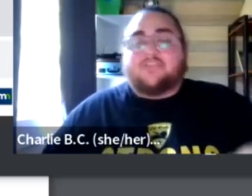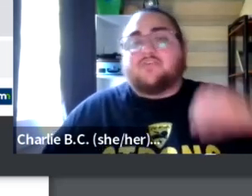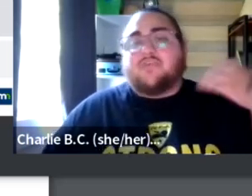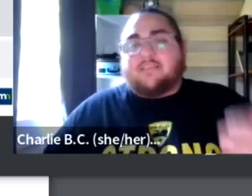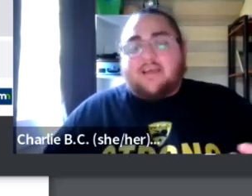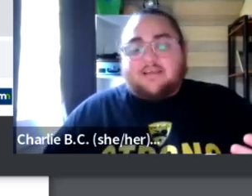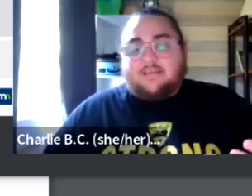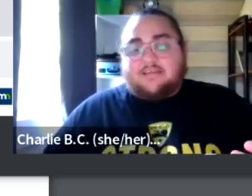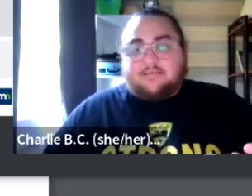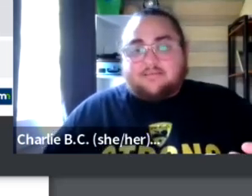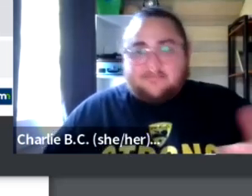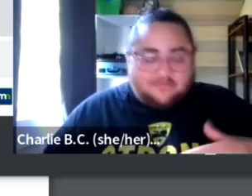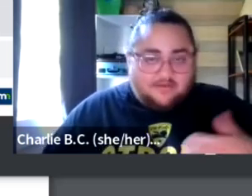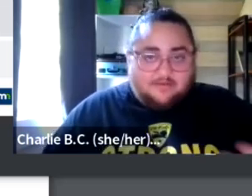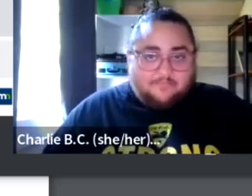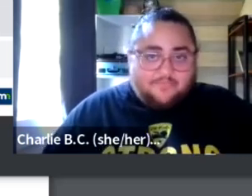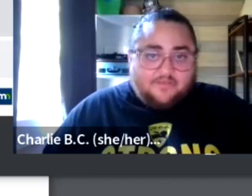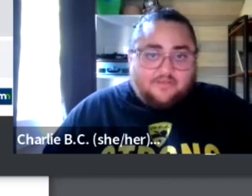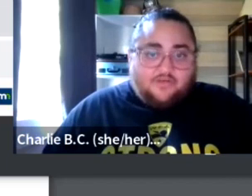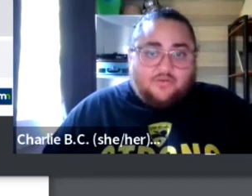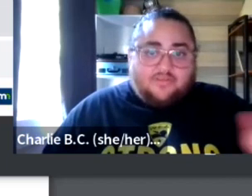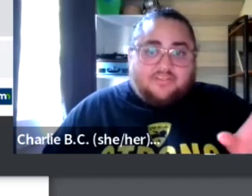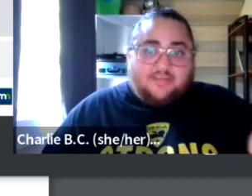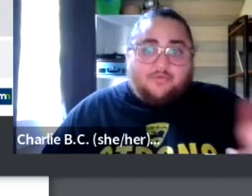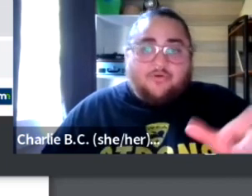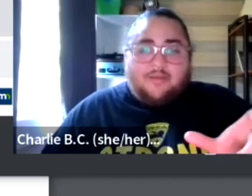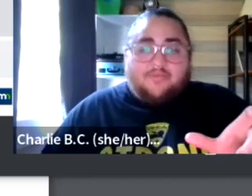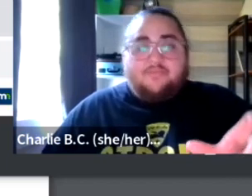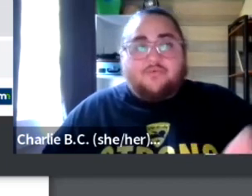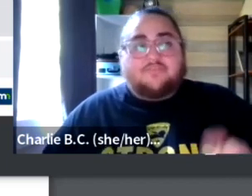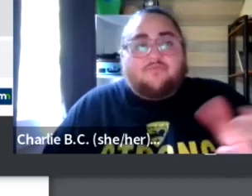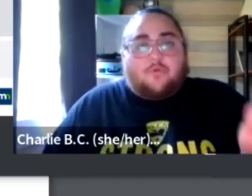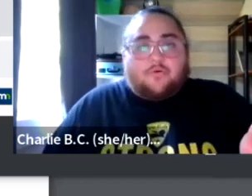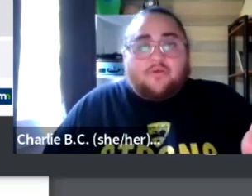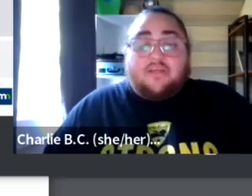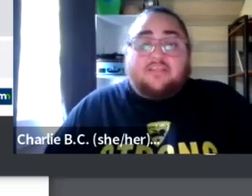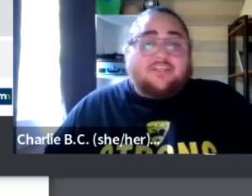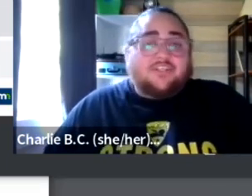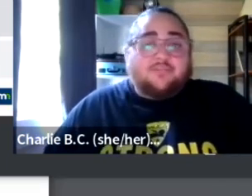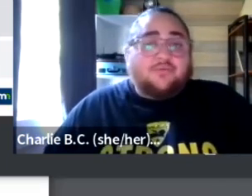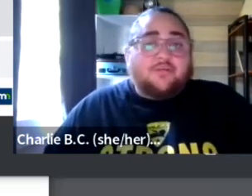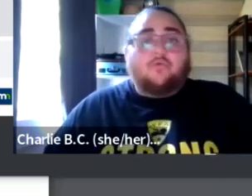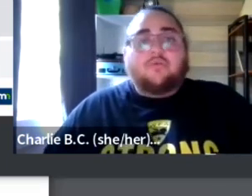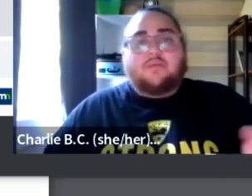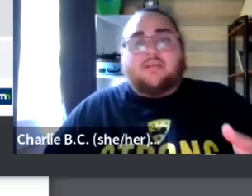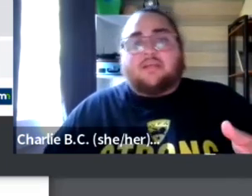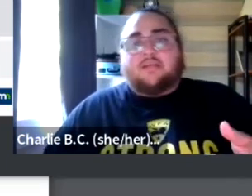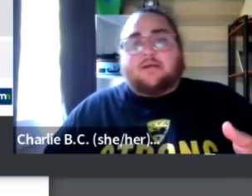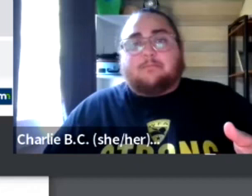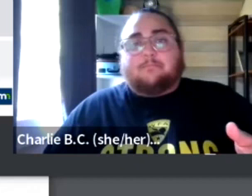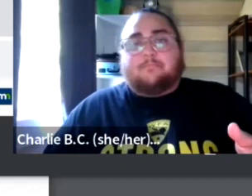permanent connections? So that I think is where the STAY program, even though it's formal, is actually pretty